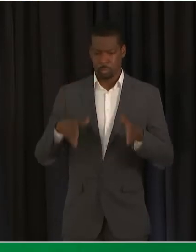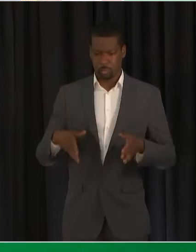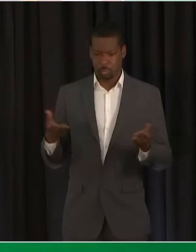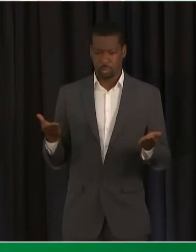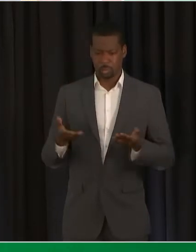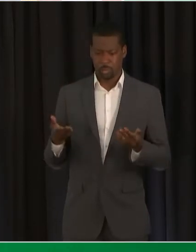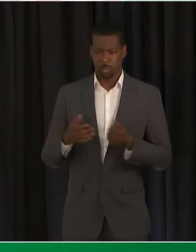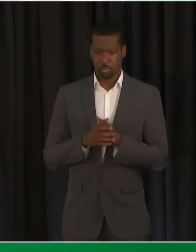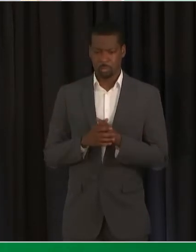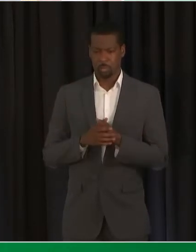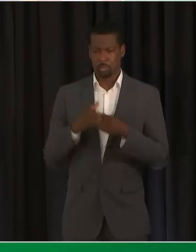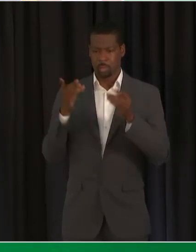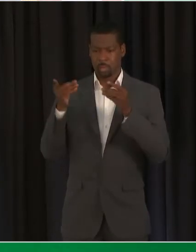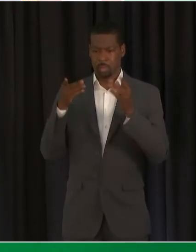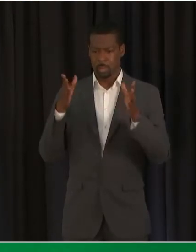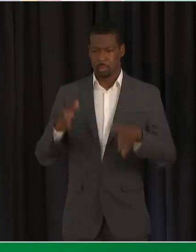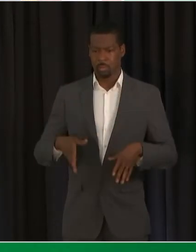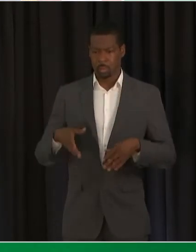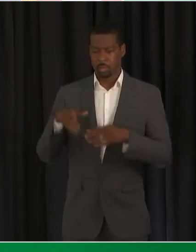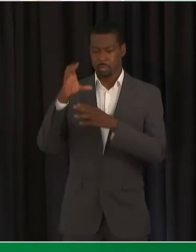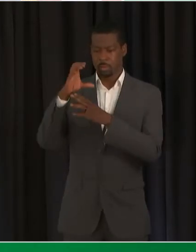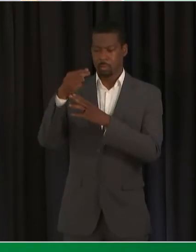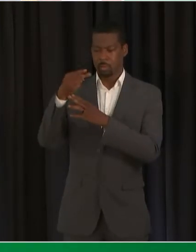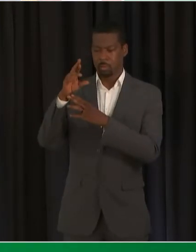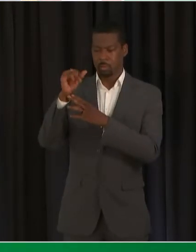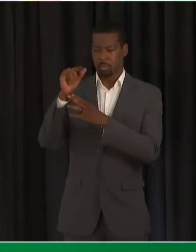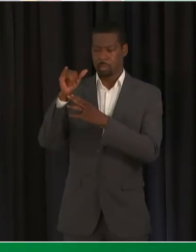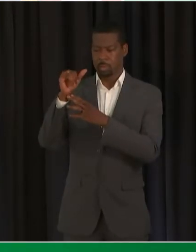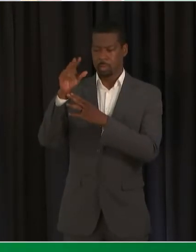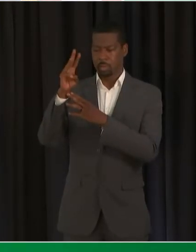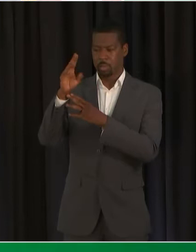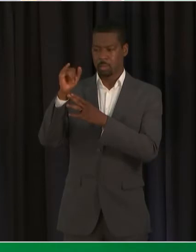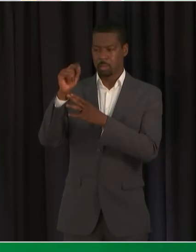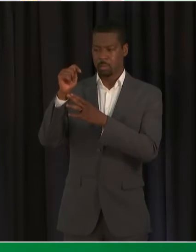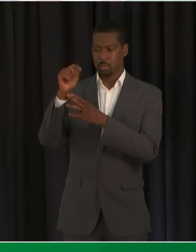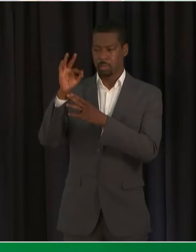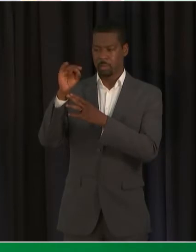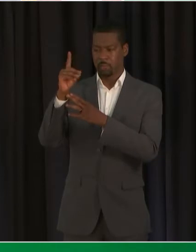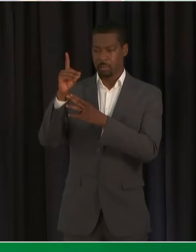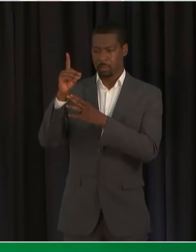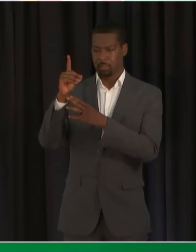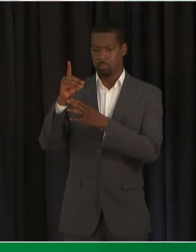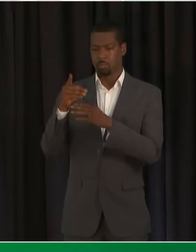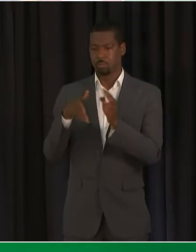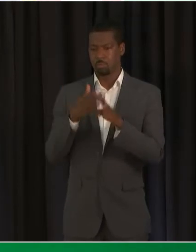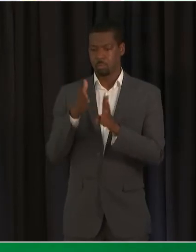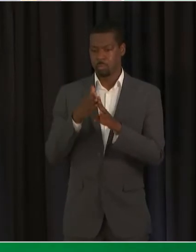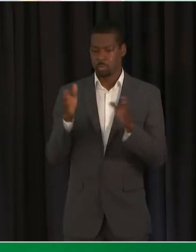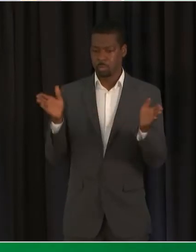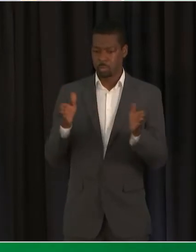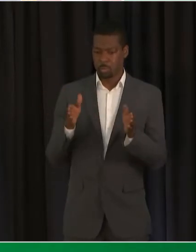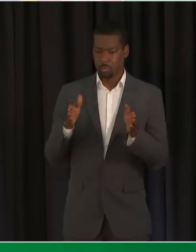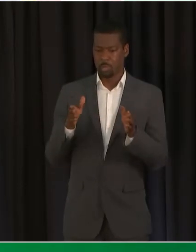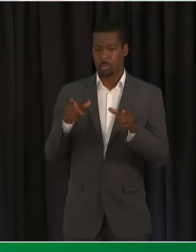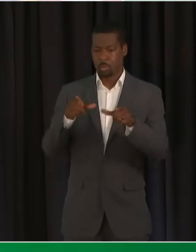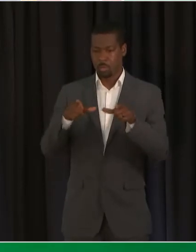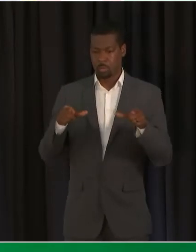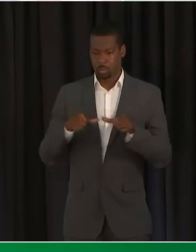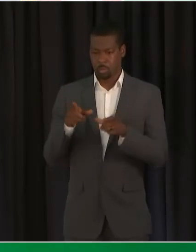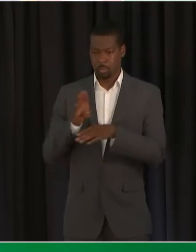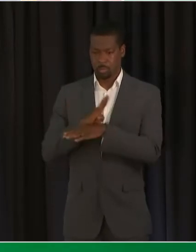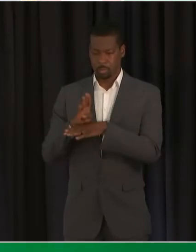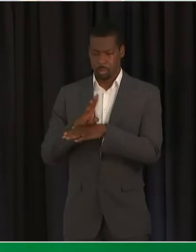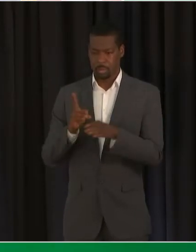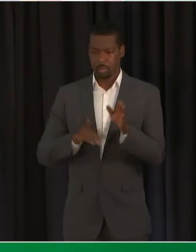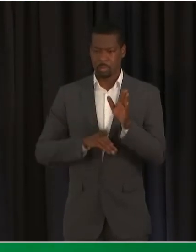the check-in, and that's Director Christy Whitfield, who runs the Department of Small Local Business Development, who's been helping